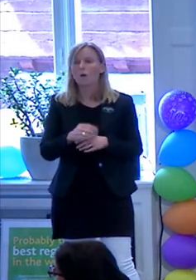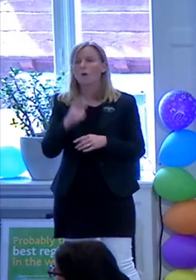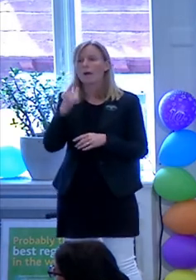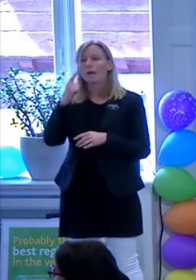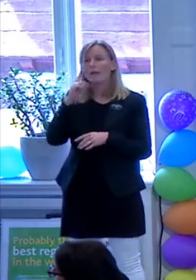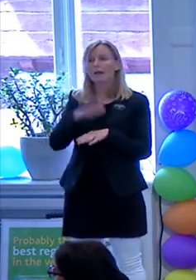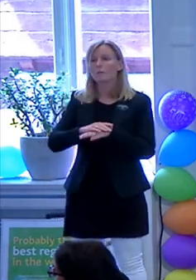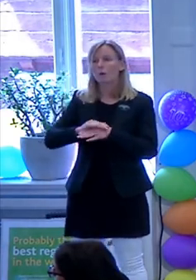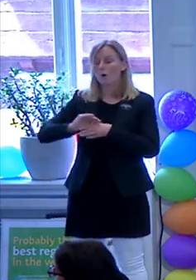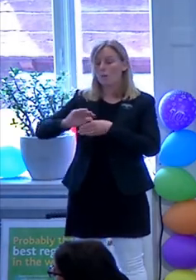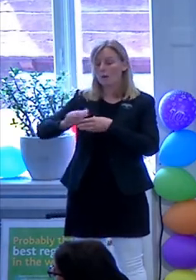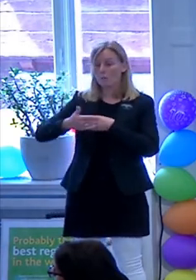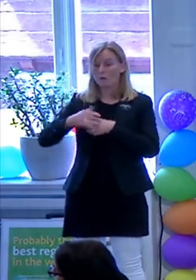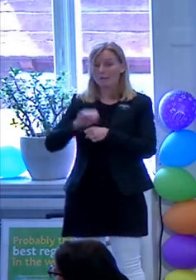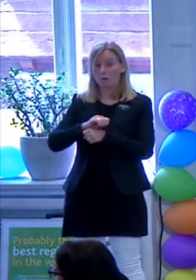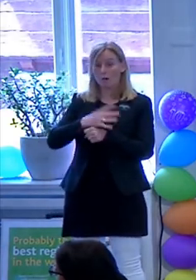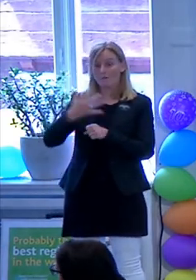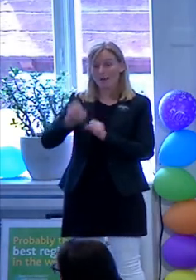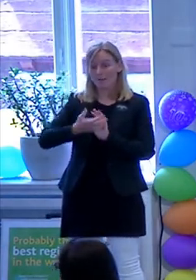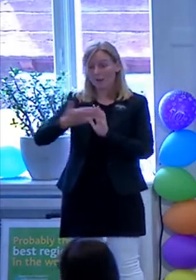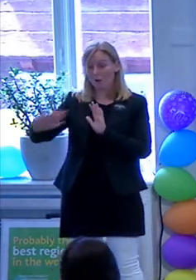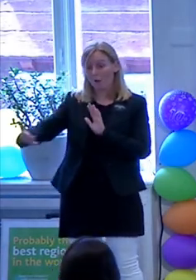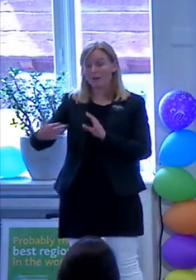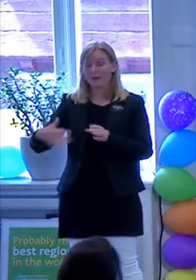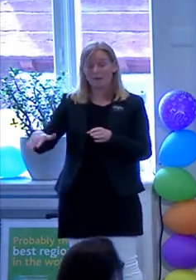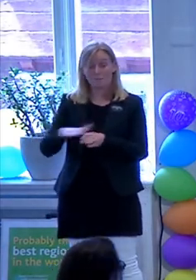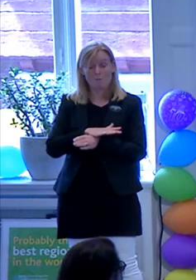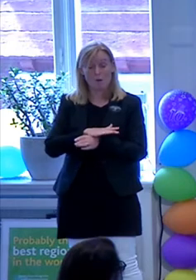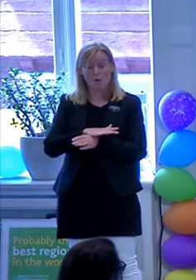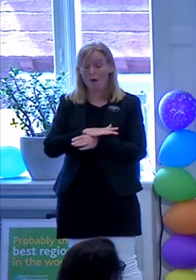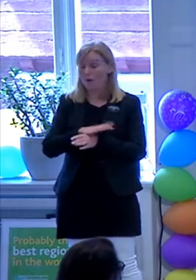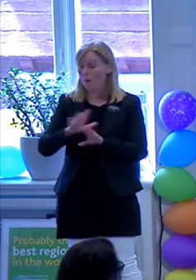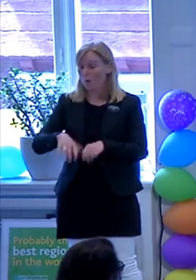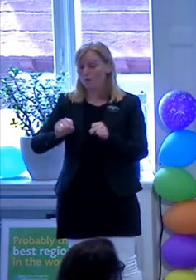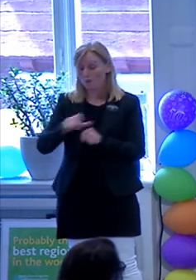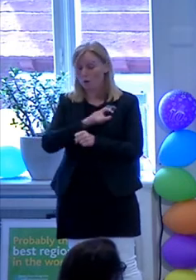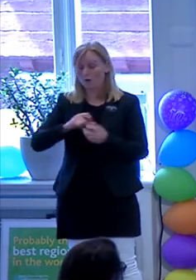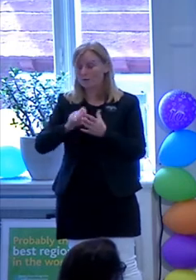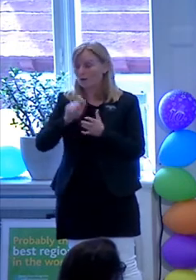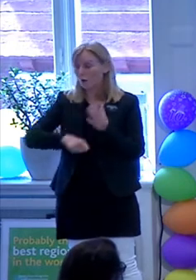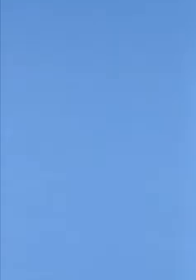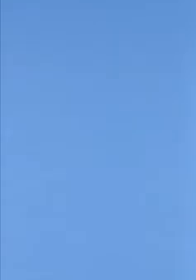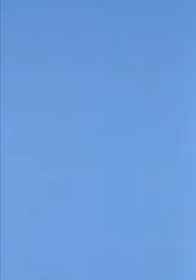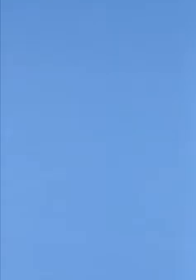walk our country back into the 1950s has been an almost full-time task for our politicians.